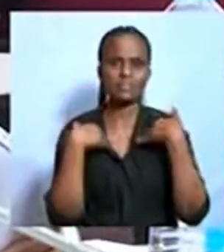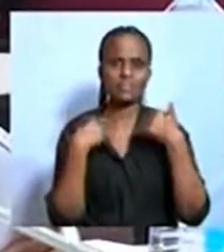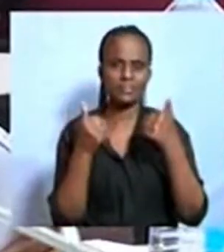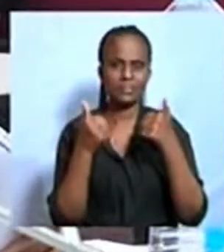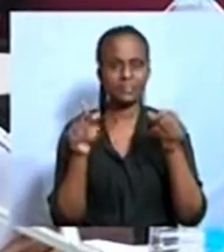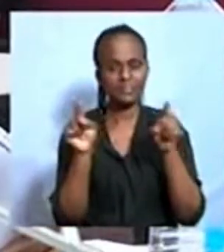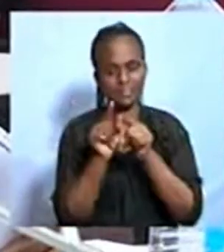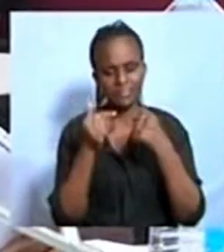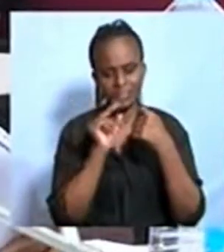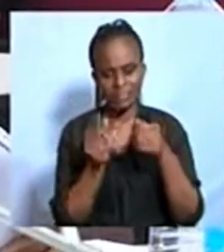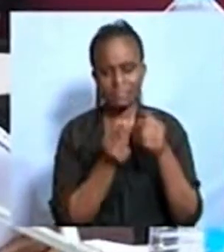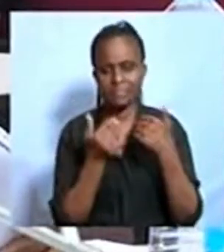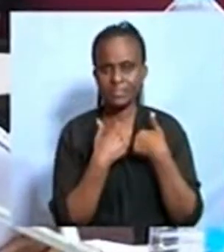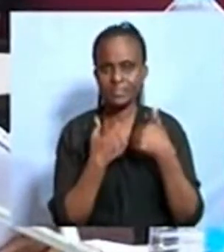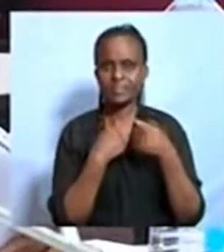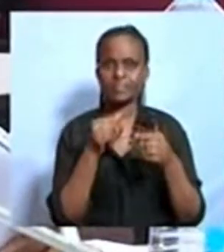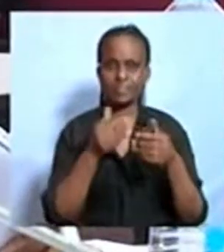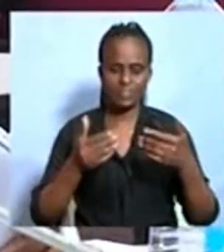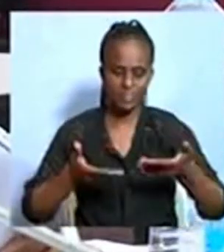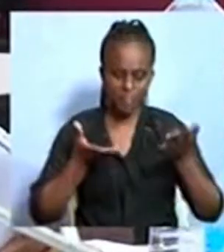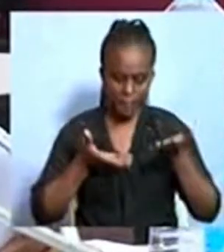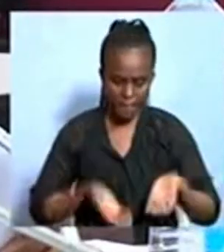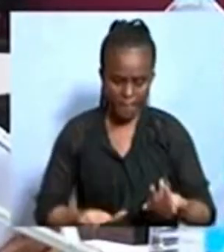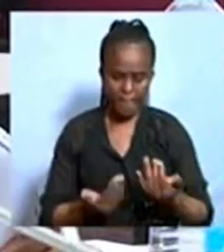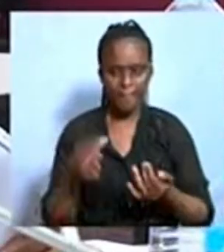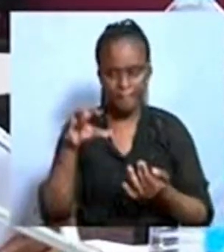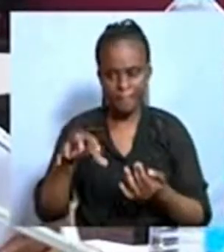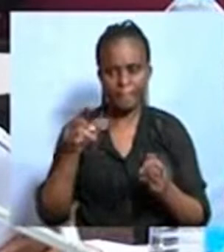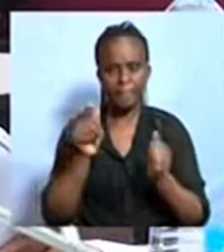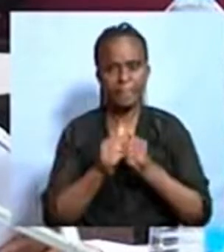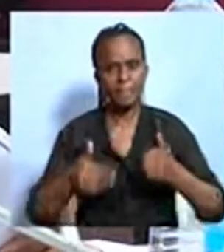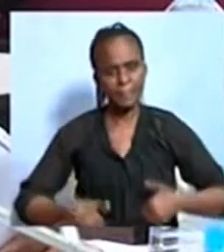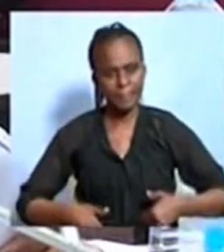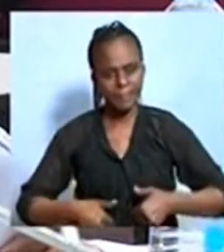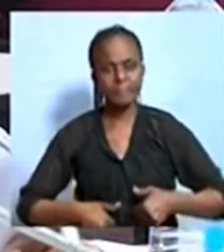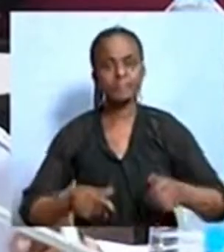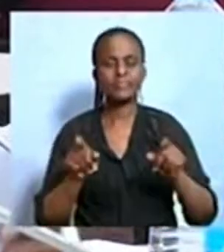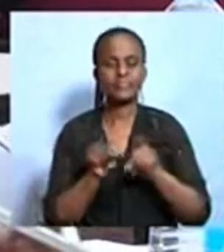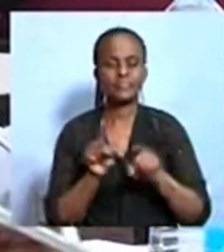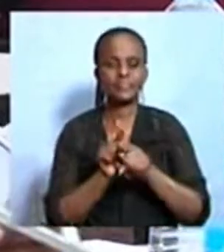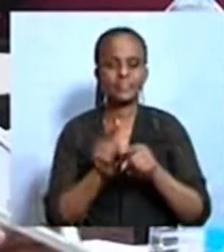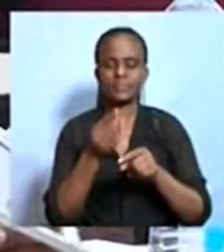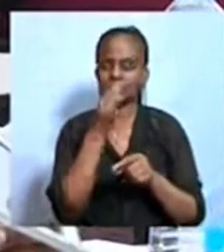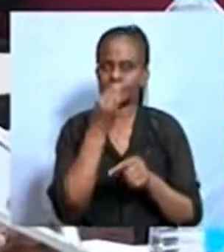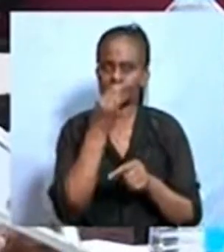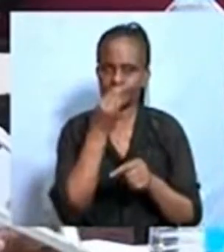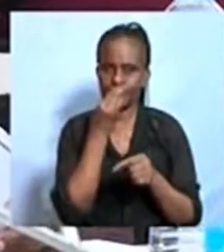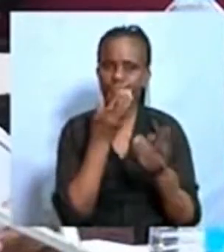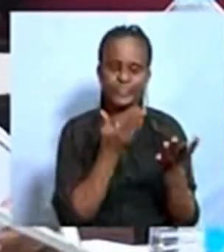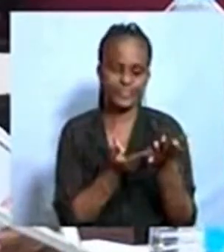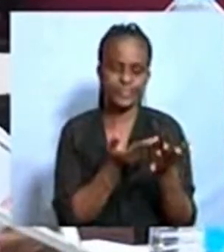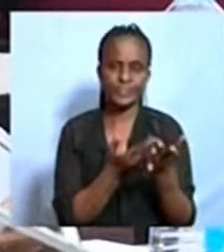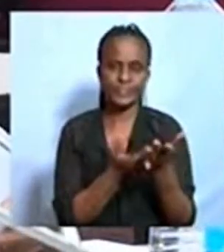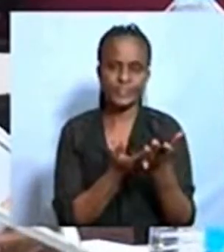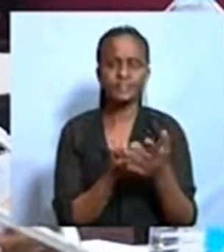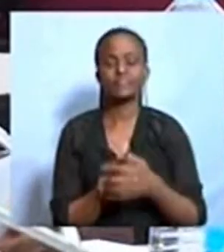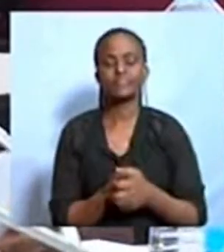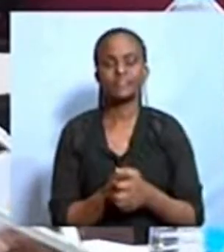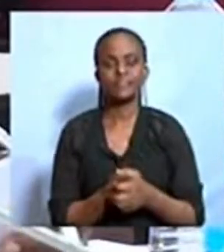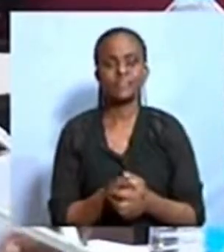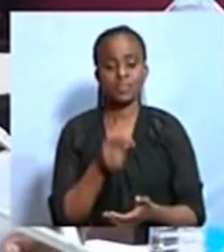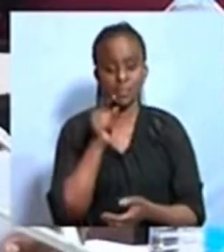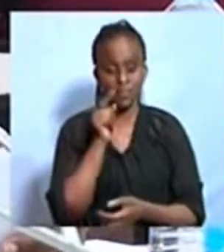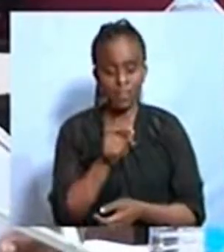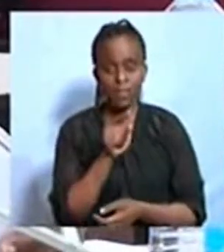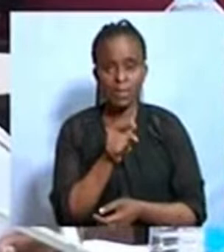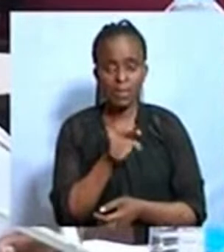then you've got reproductive, maternal, neonatal, child and adolescent, and nutrition in there. This